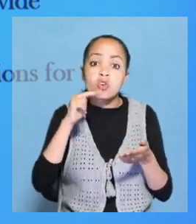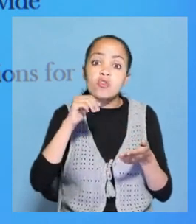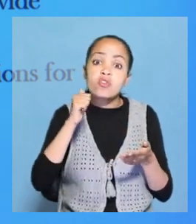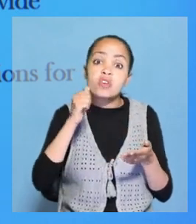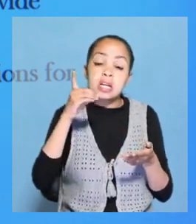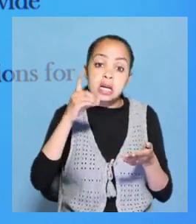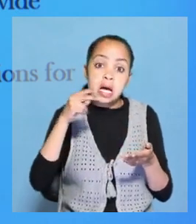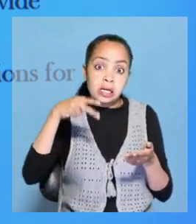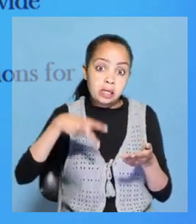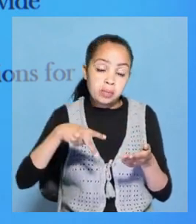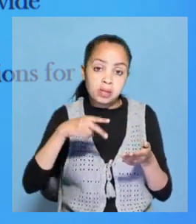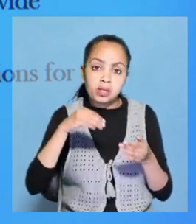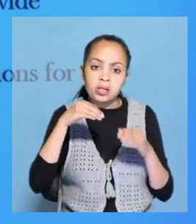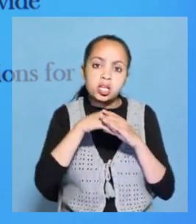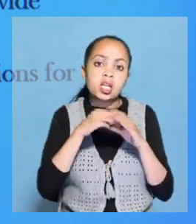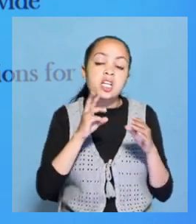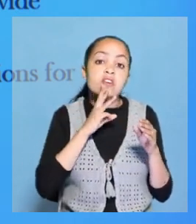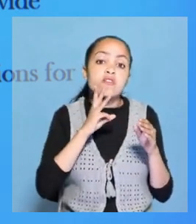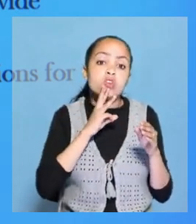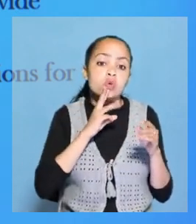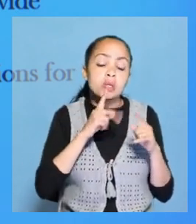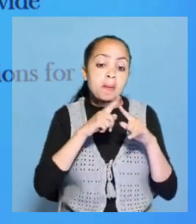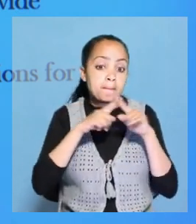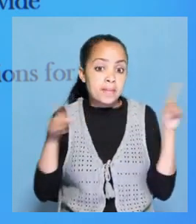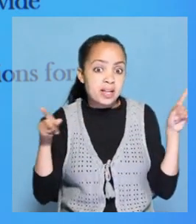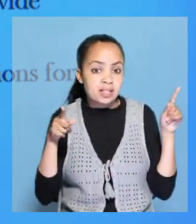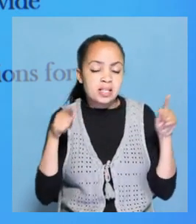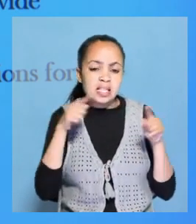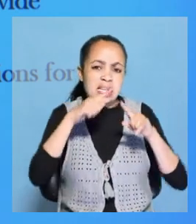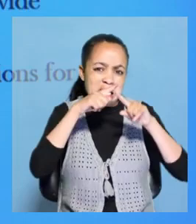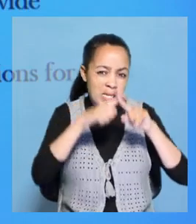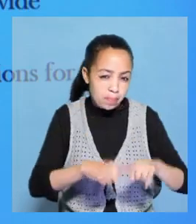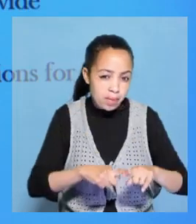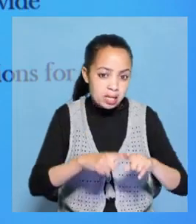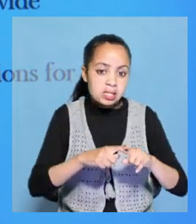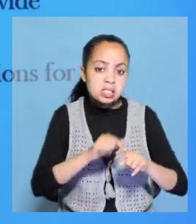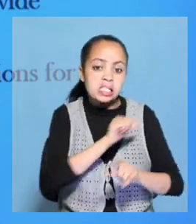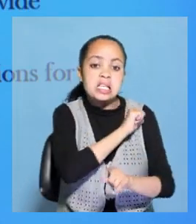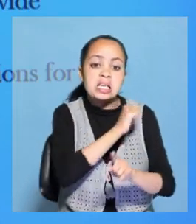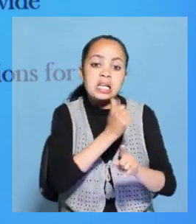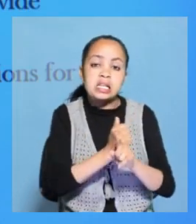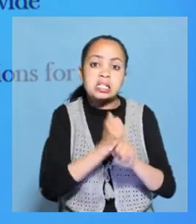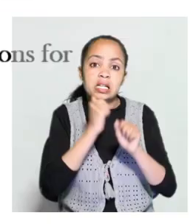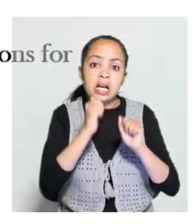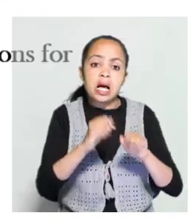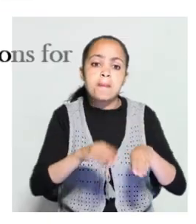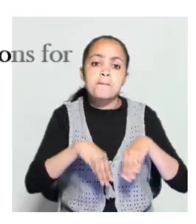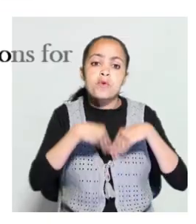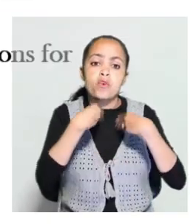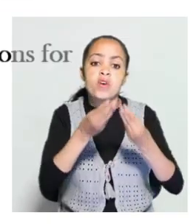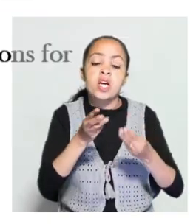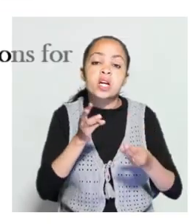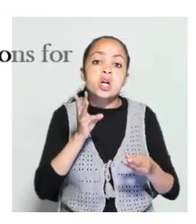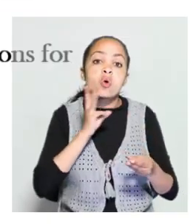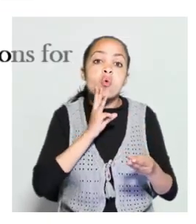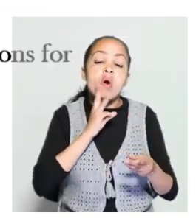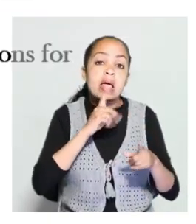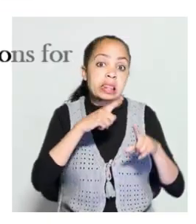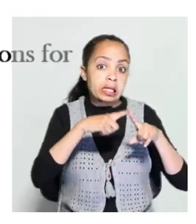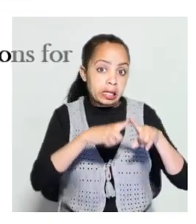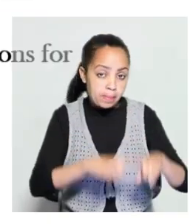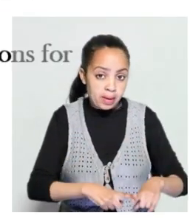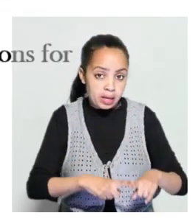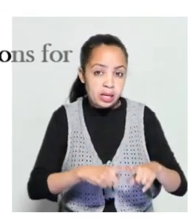molecule in fluid stroma. But it depends on energy that can be provided from light-dependent